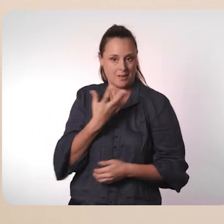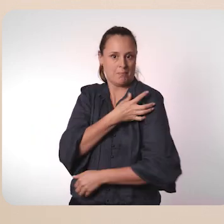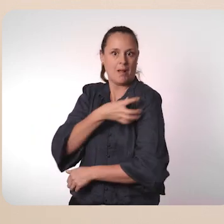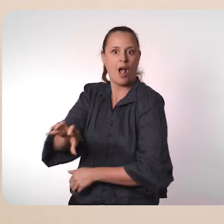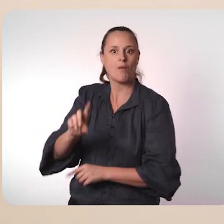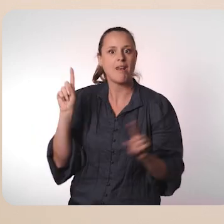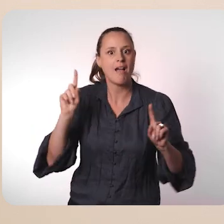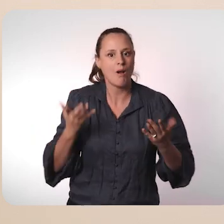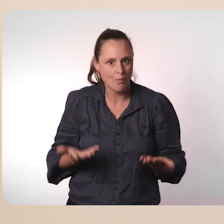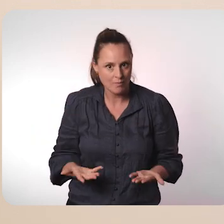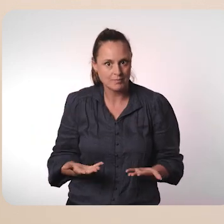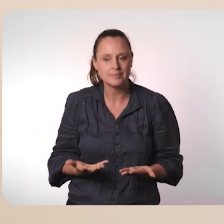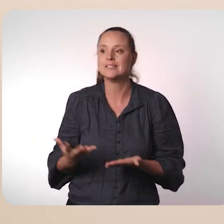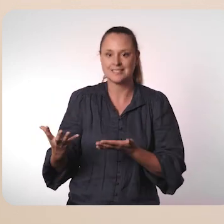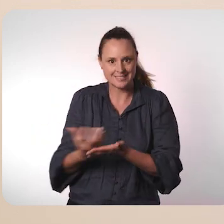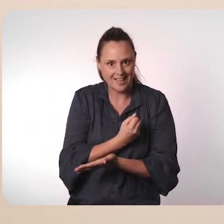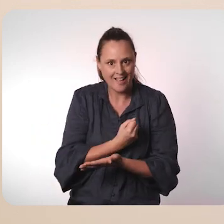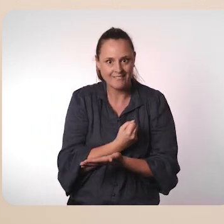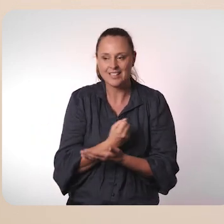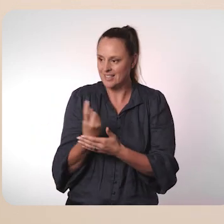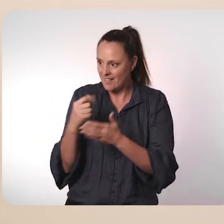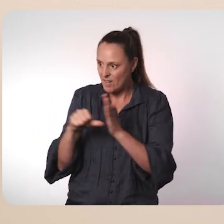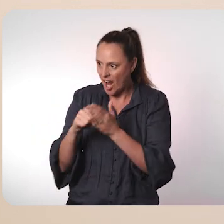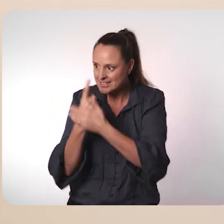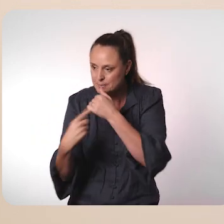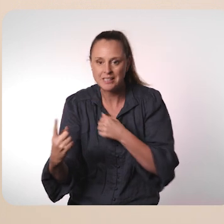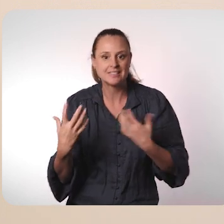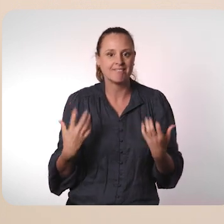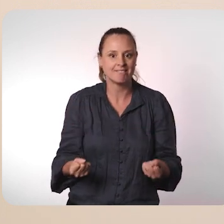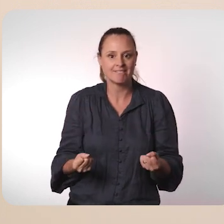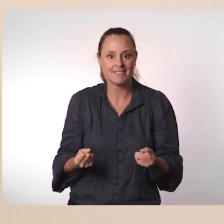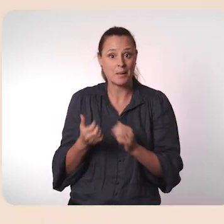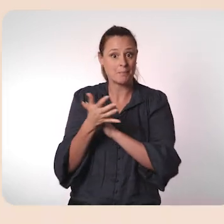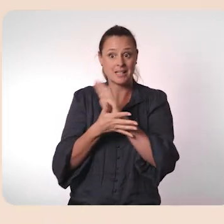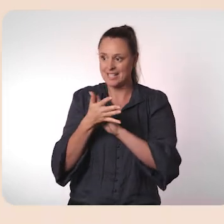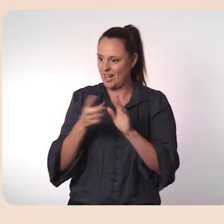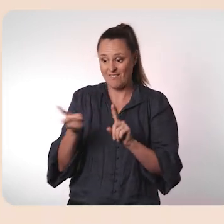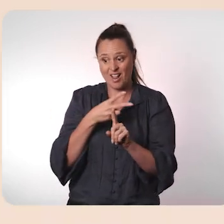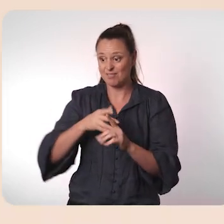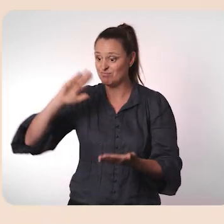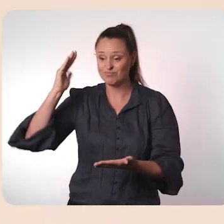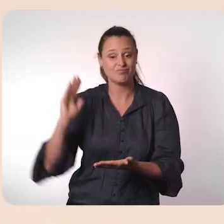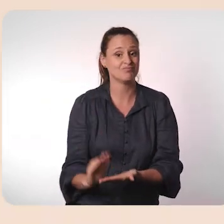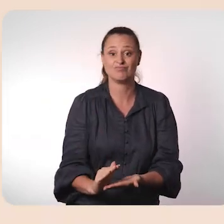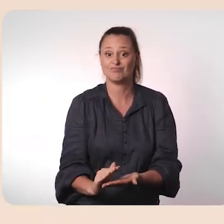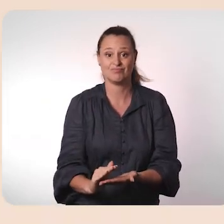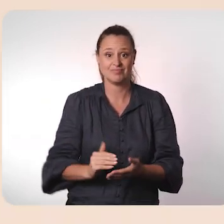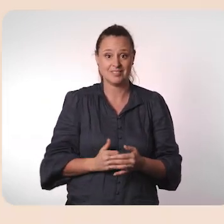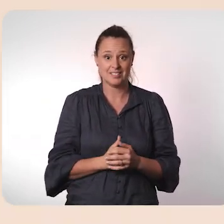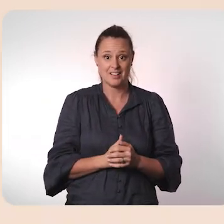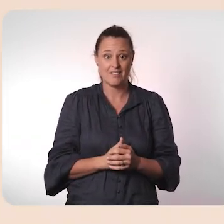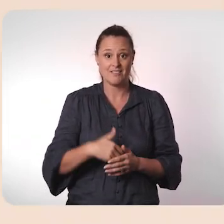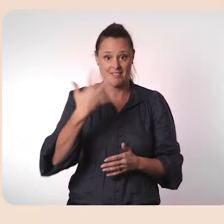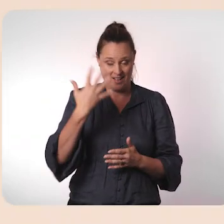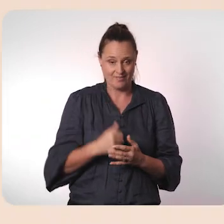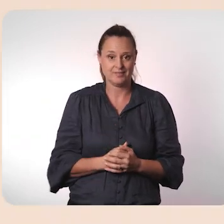in an environment, financially independent, they're less prone to violence. Action 5. Promote women